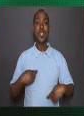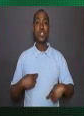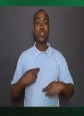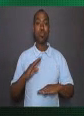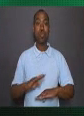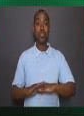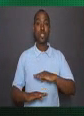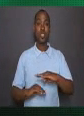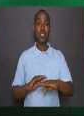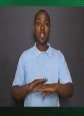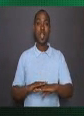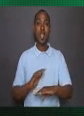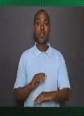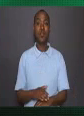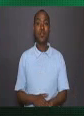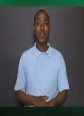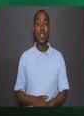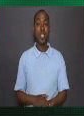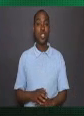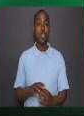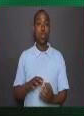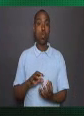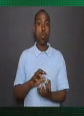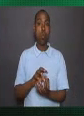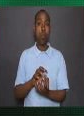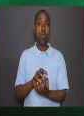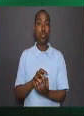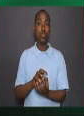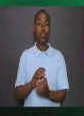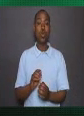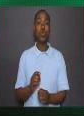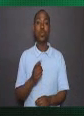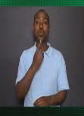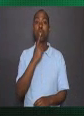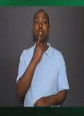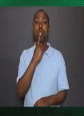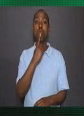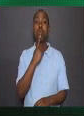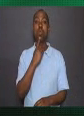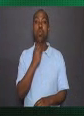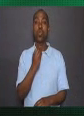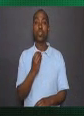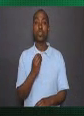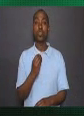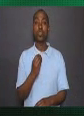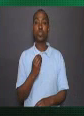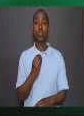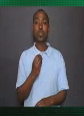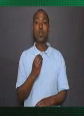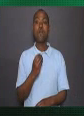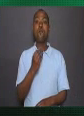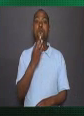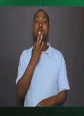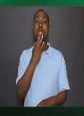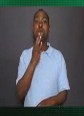respiration are composed of glucose, fatty acids,